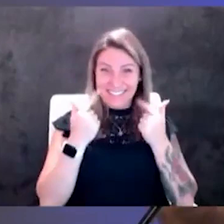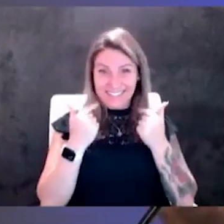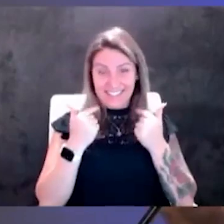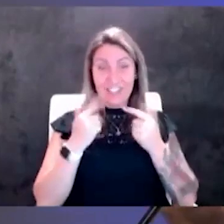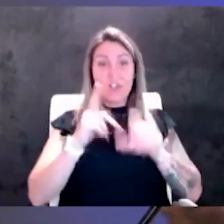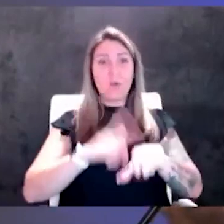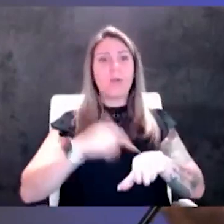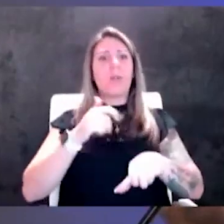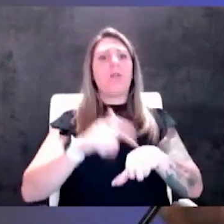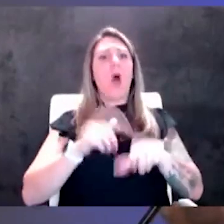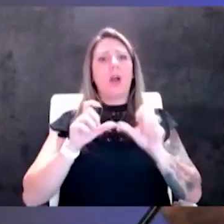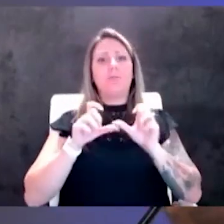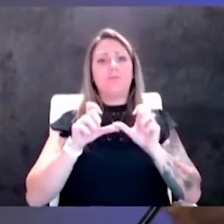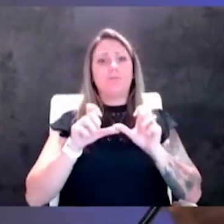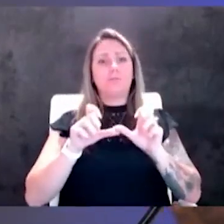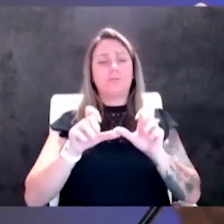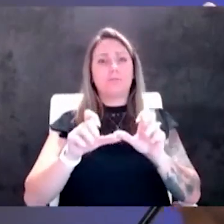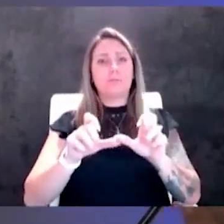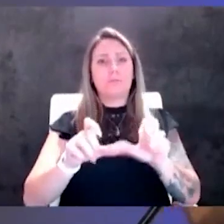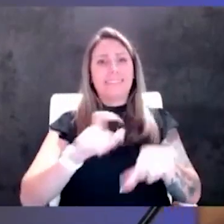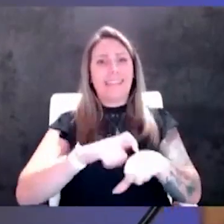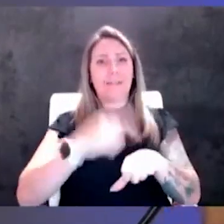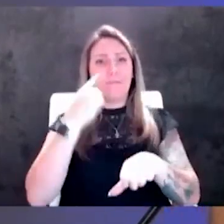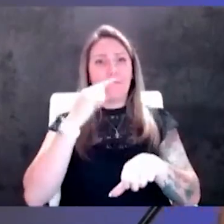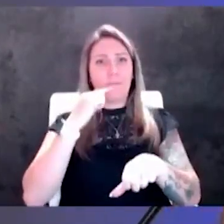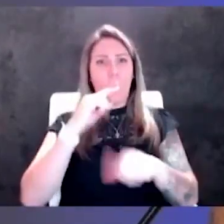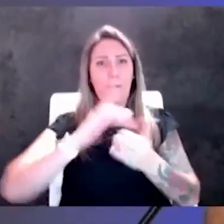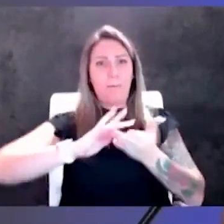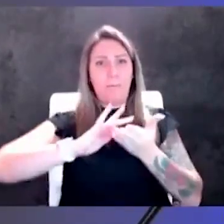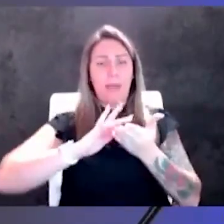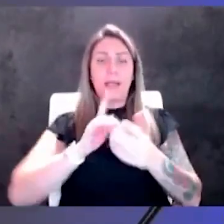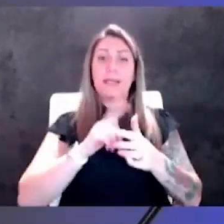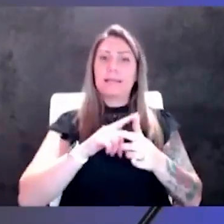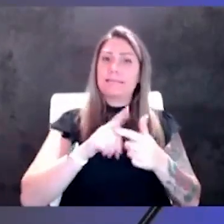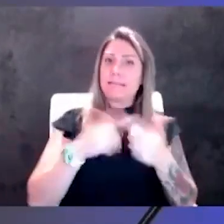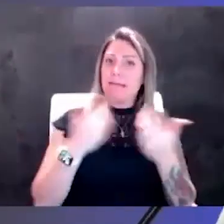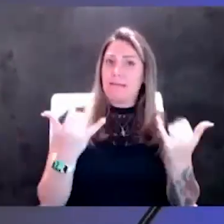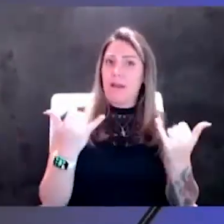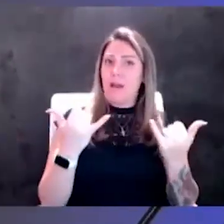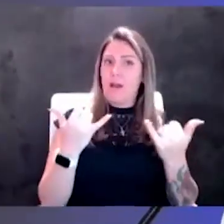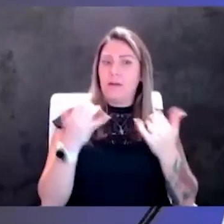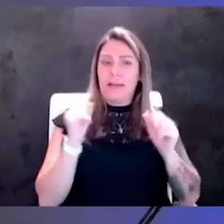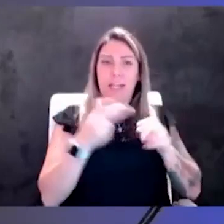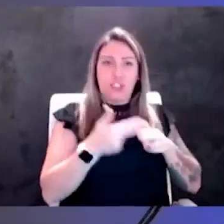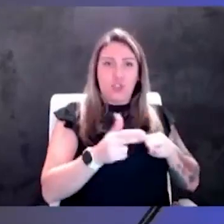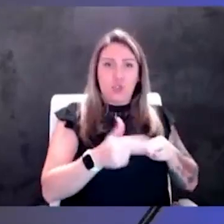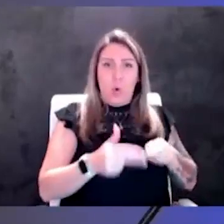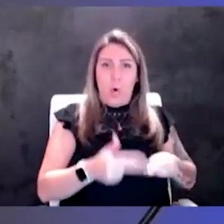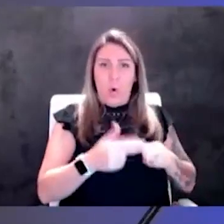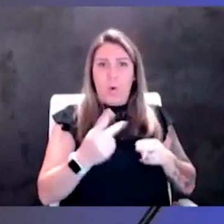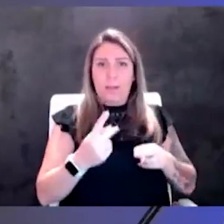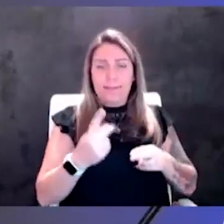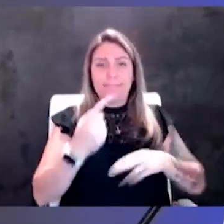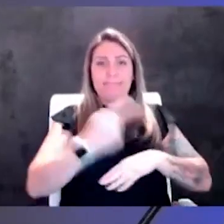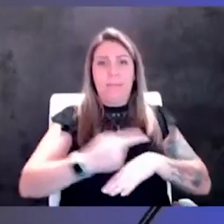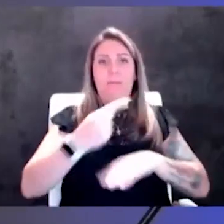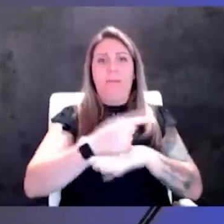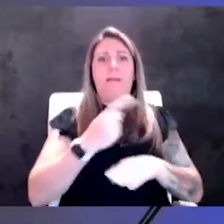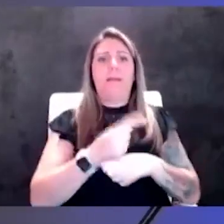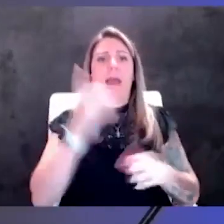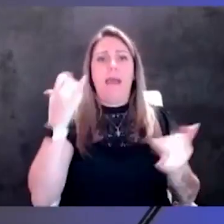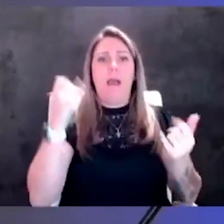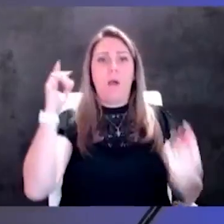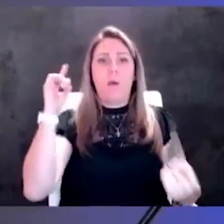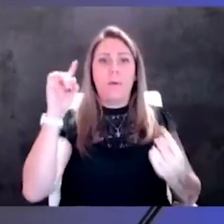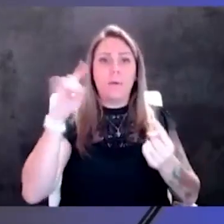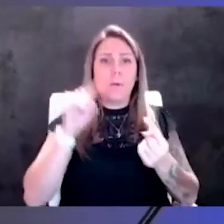courses, and we have now learned that you can shorten and shorten and shorten. We are now down to, I mean,